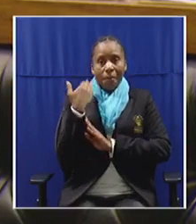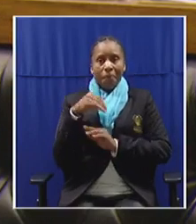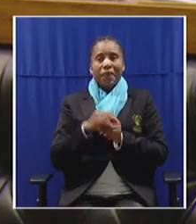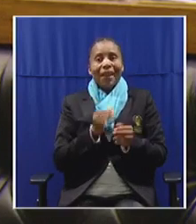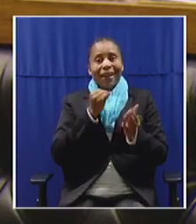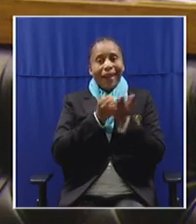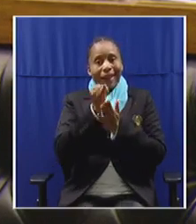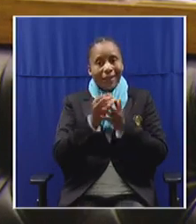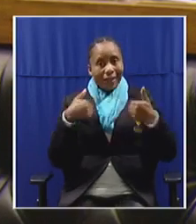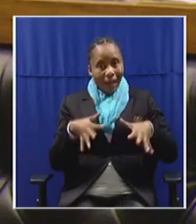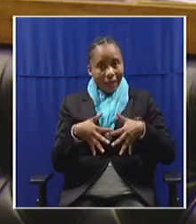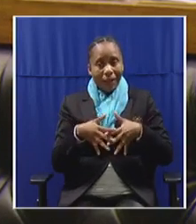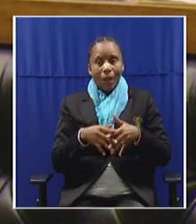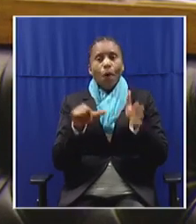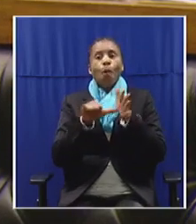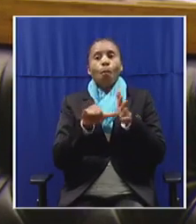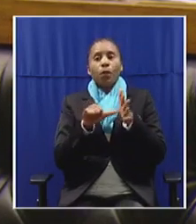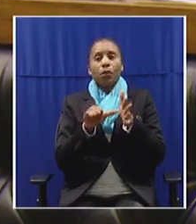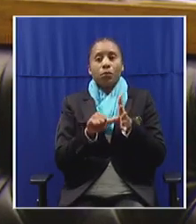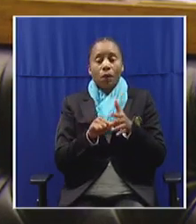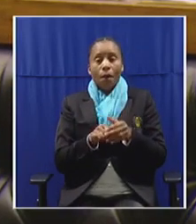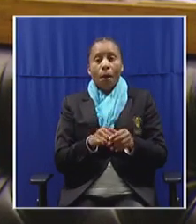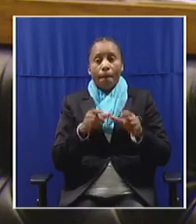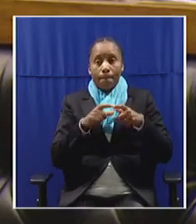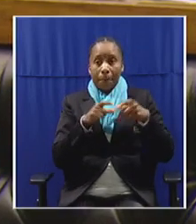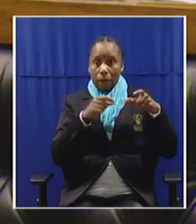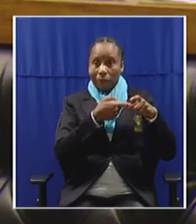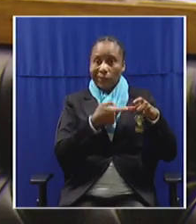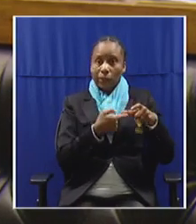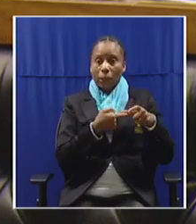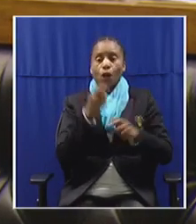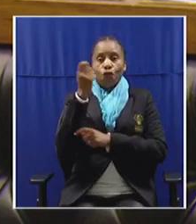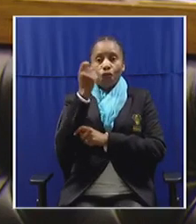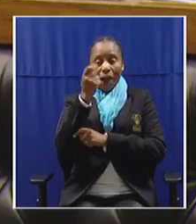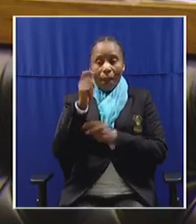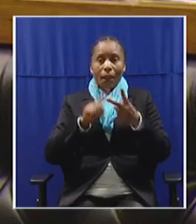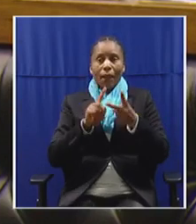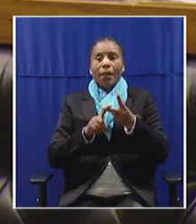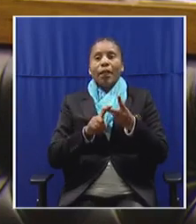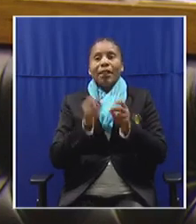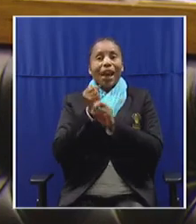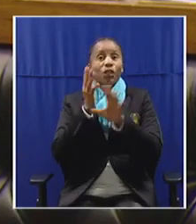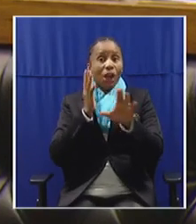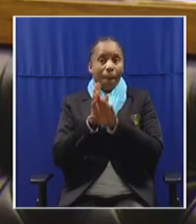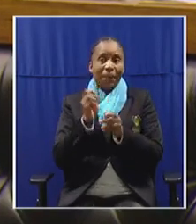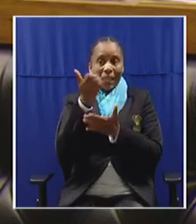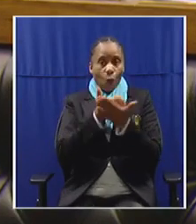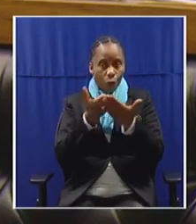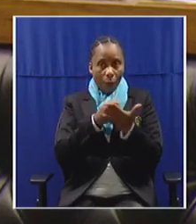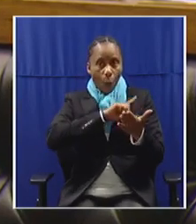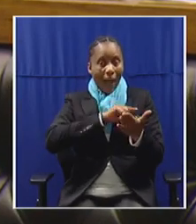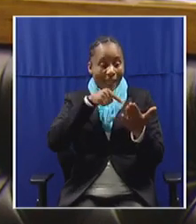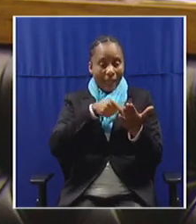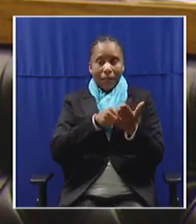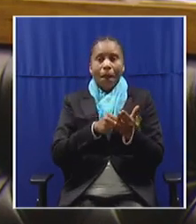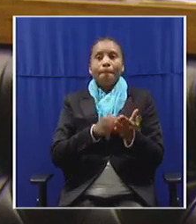is critical to prioritize the development of rural and township economies as part of boosting employment